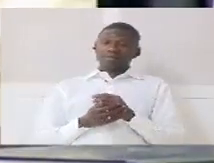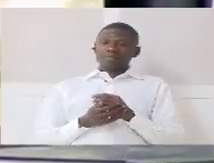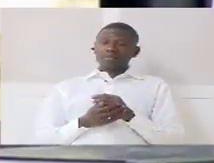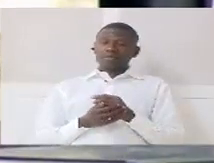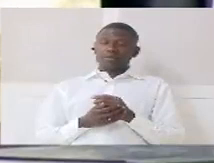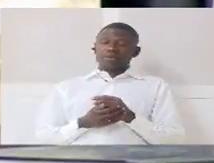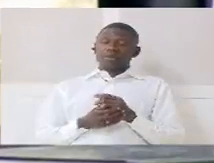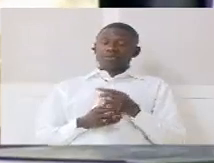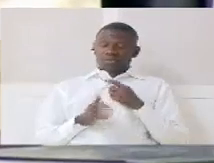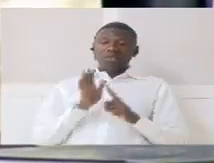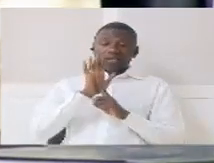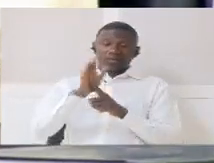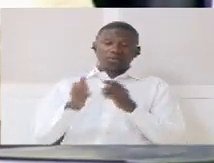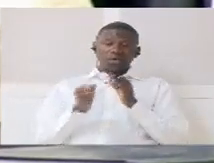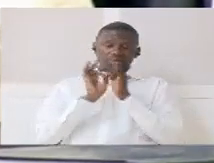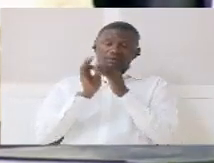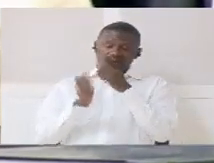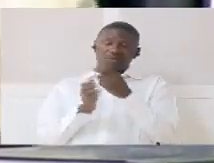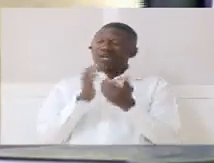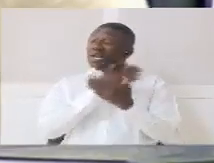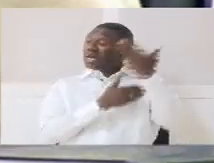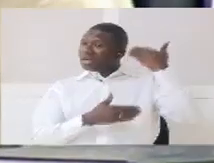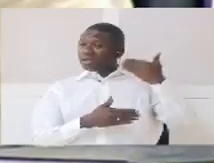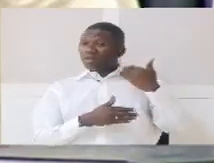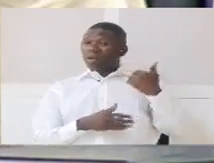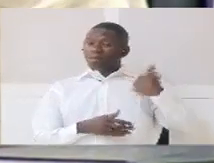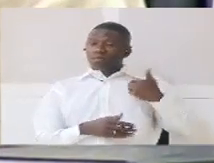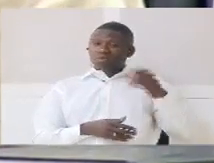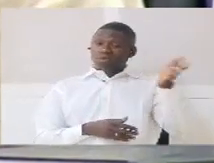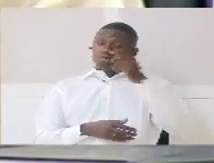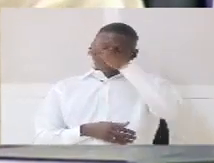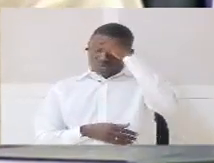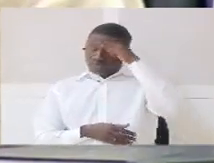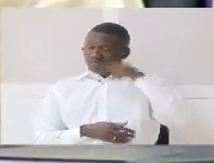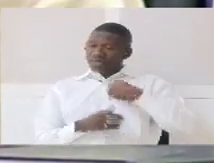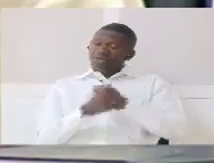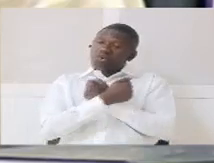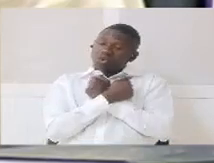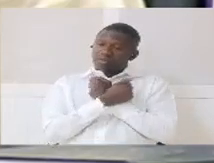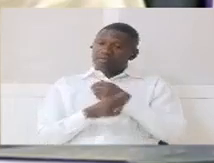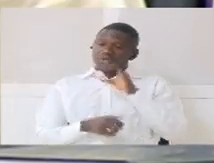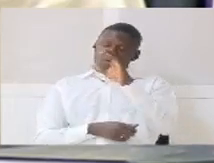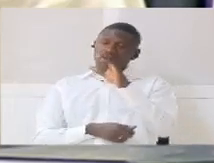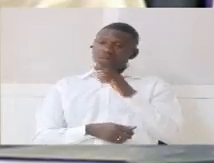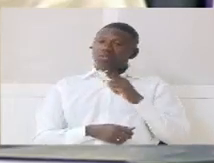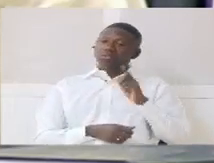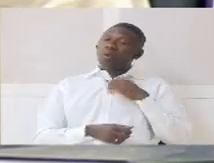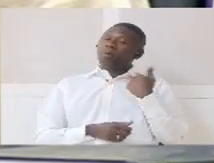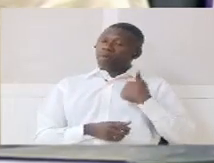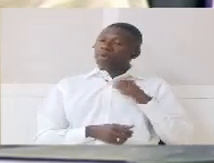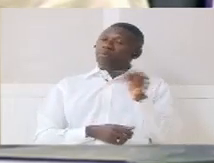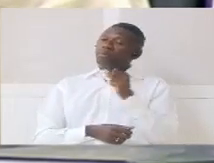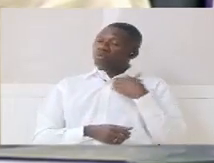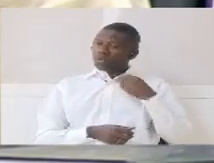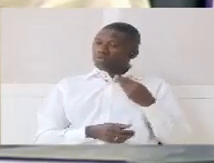nyin kanu just as what I explained to you earlier on. Those that come to work for the love of the country and those who come to look for monetary gains are not the